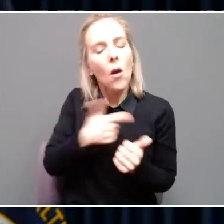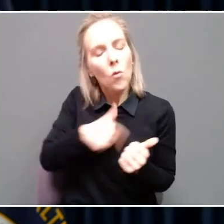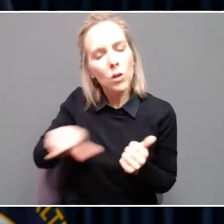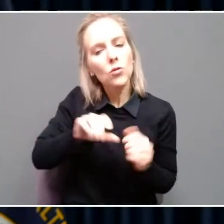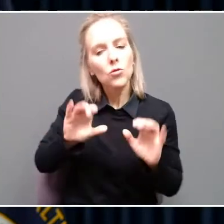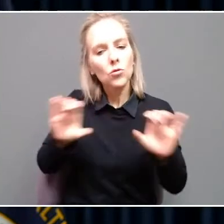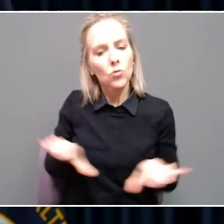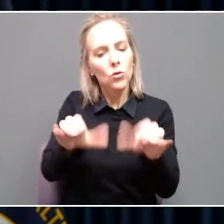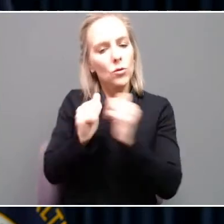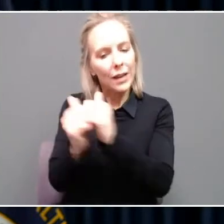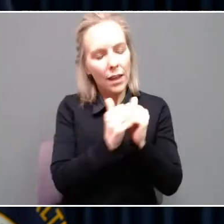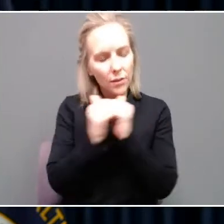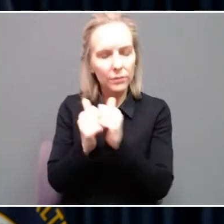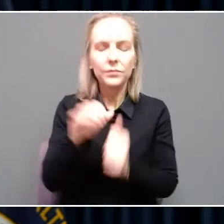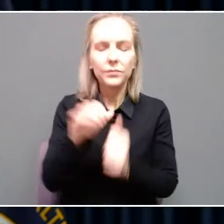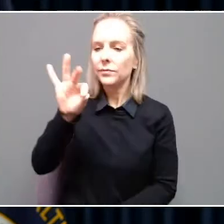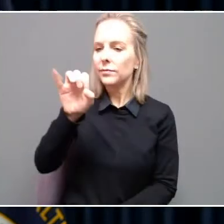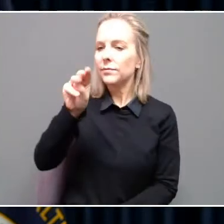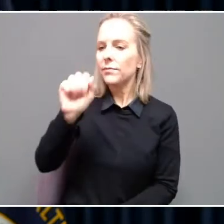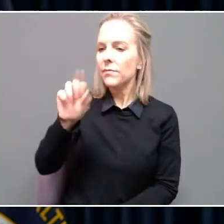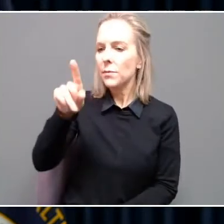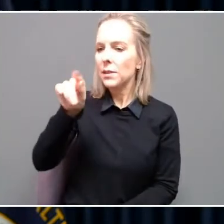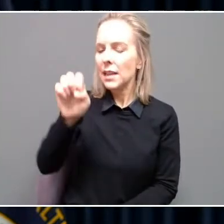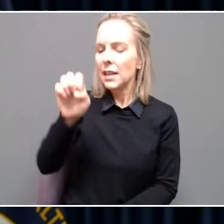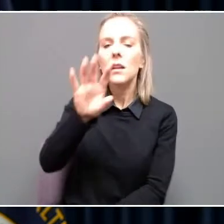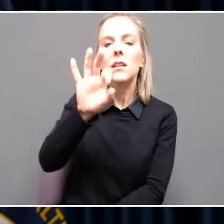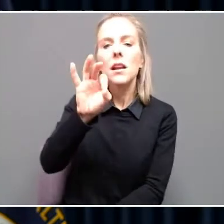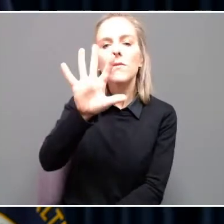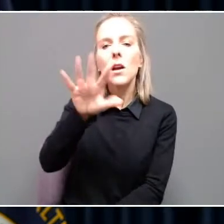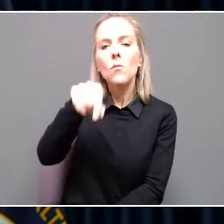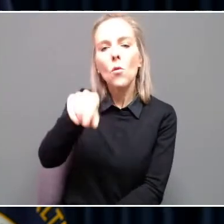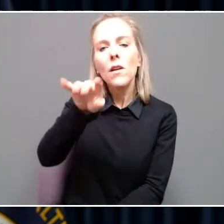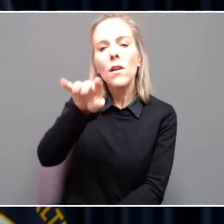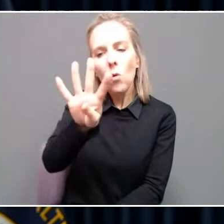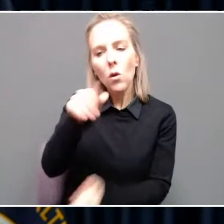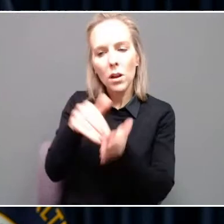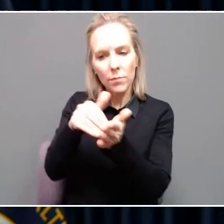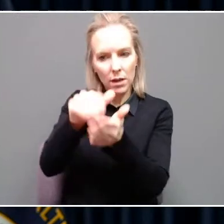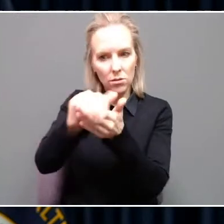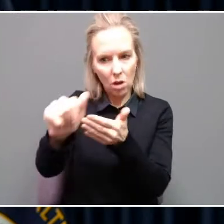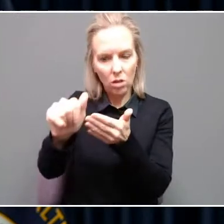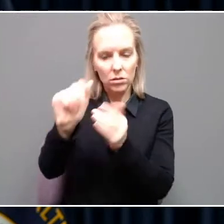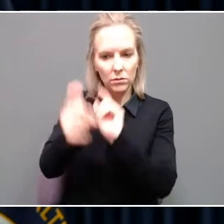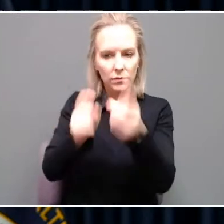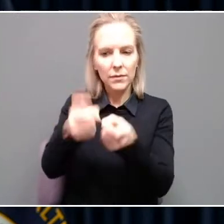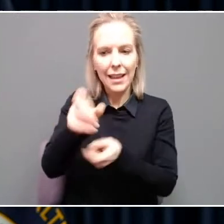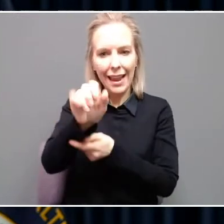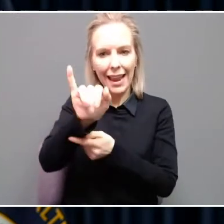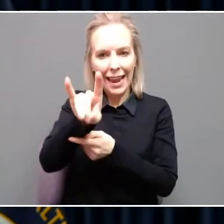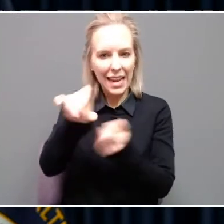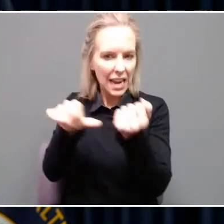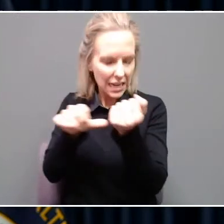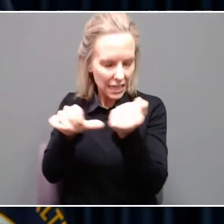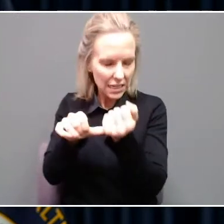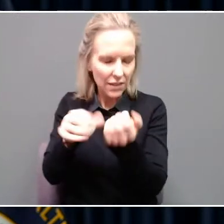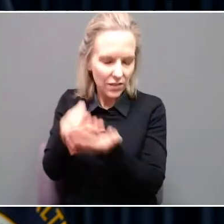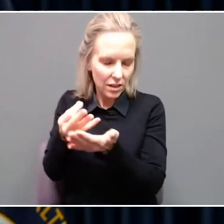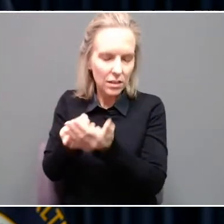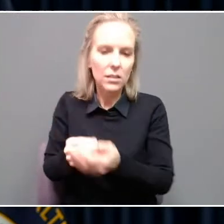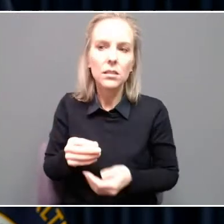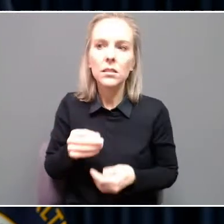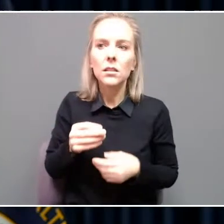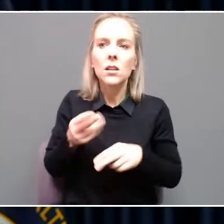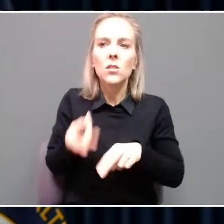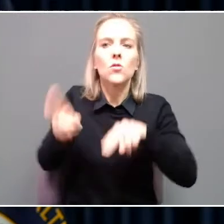FEMA's now approved $95.4 million in aid And I say this every week. This is up